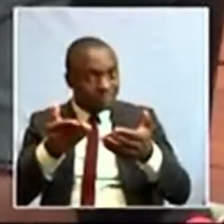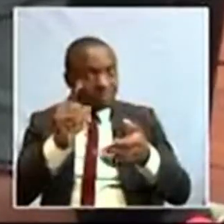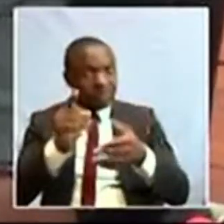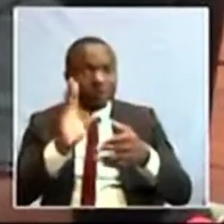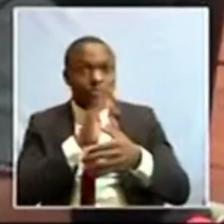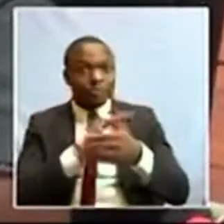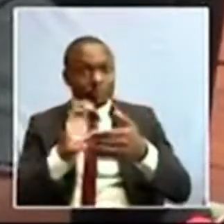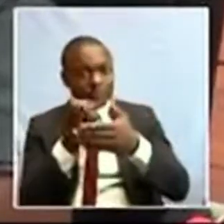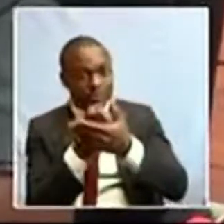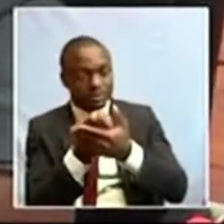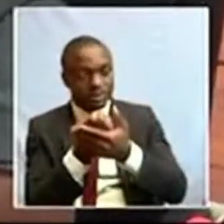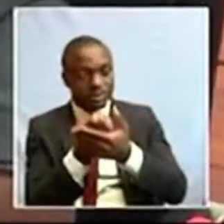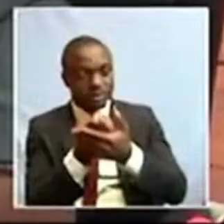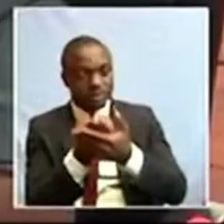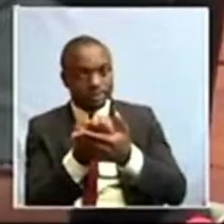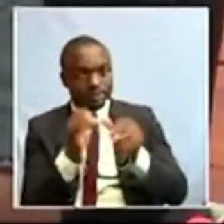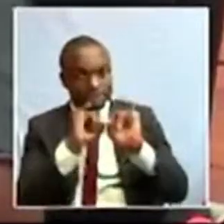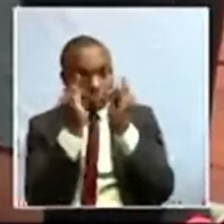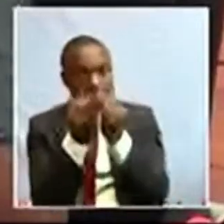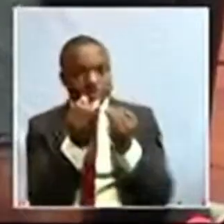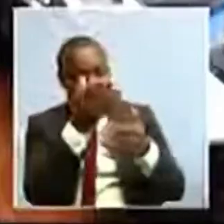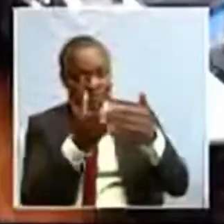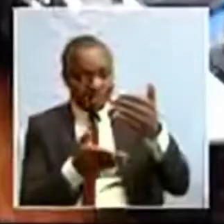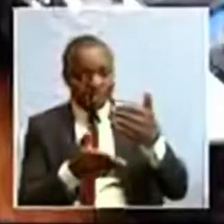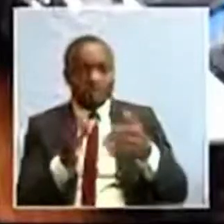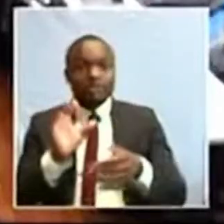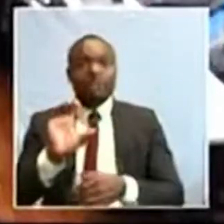Chair. Yes, yes.